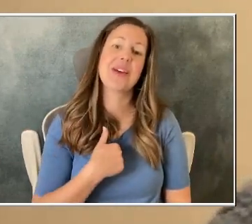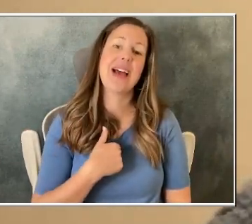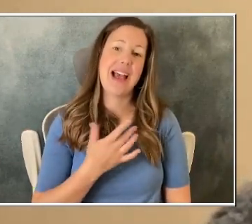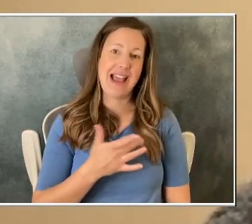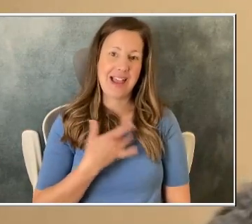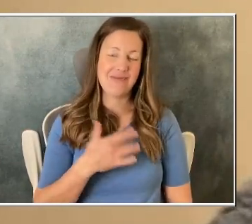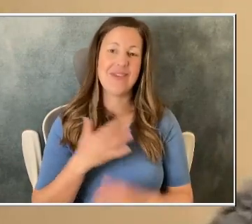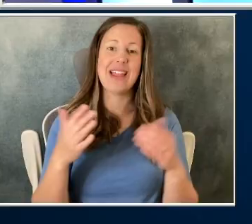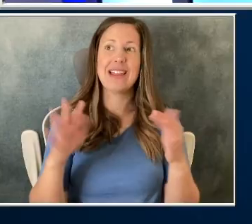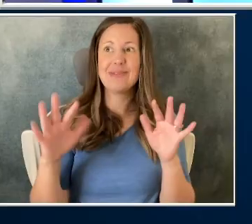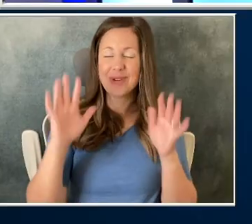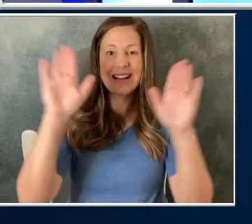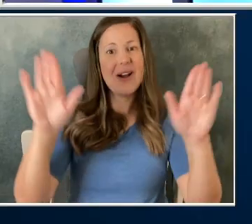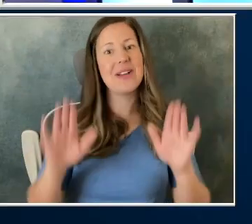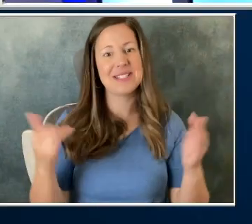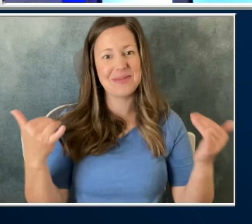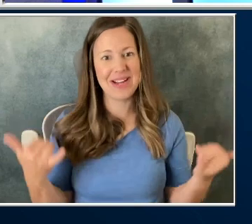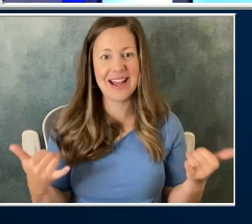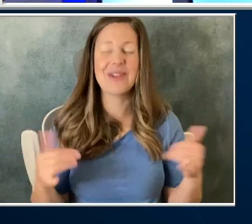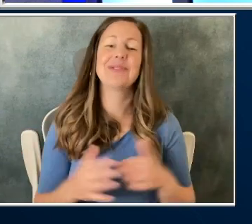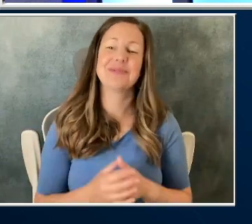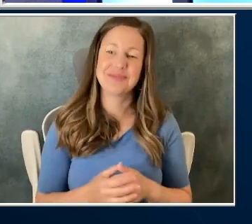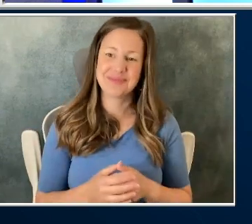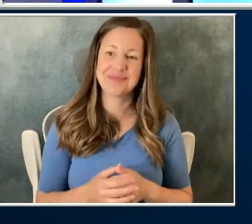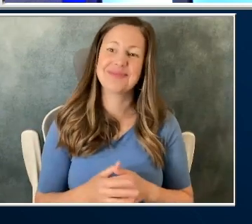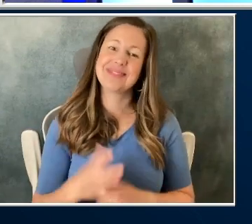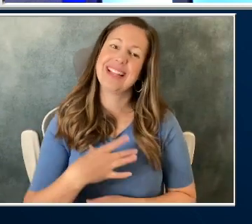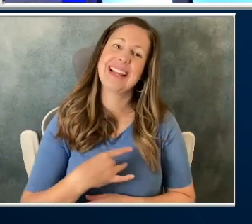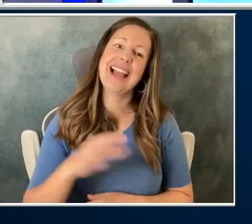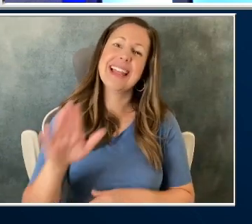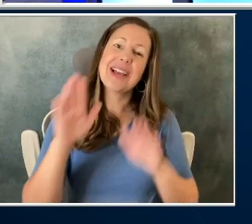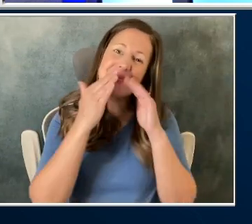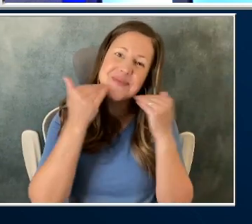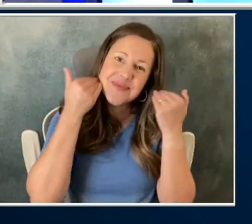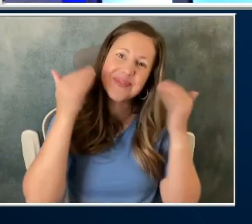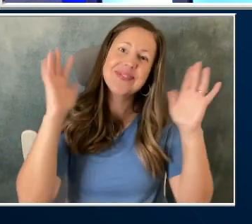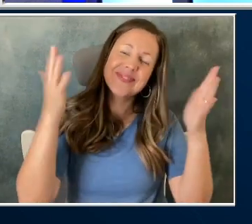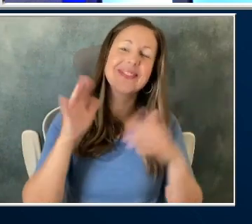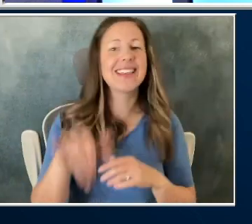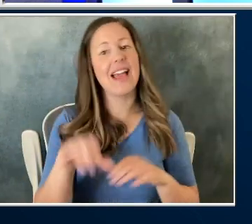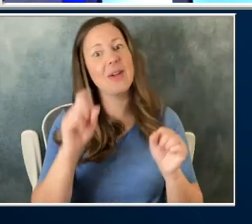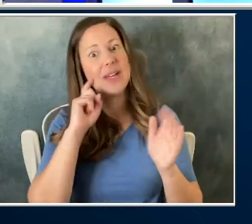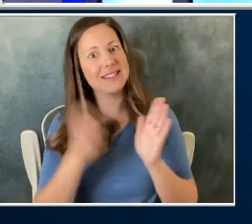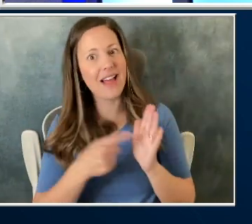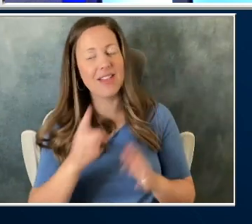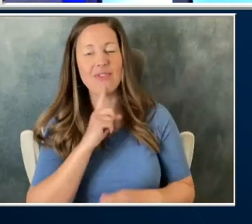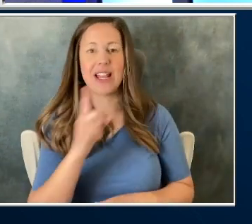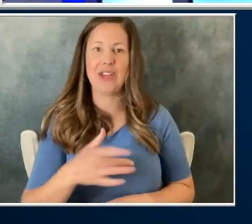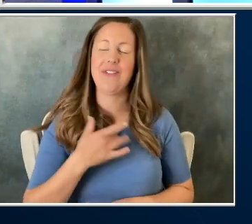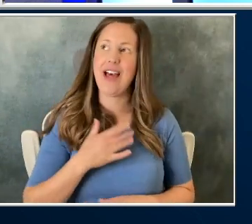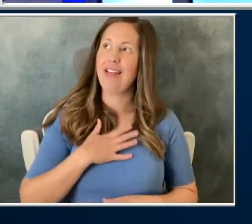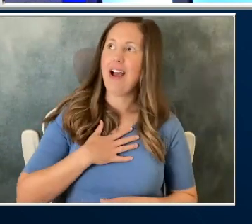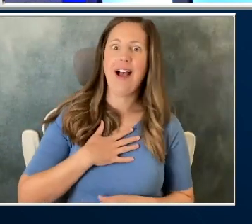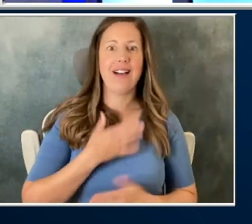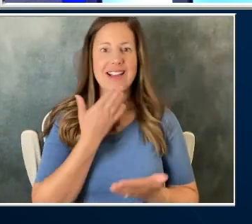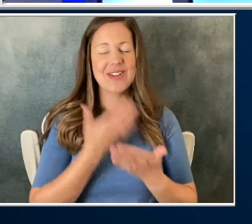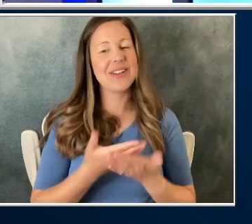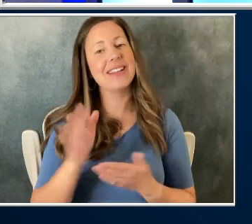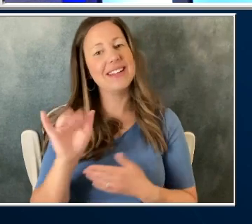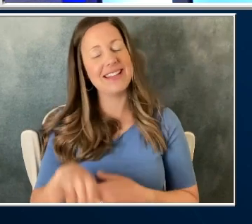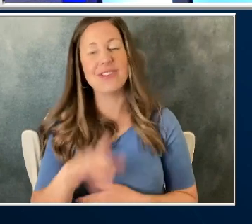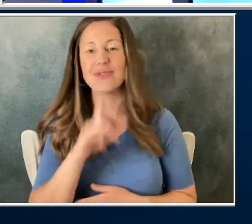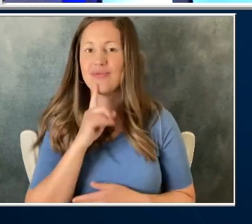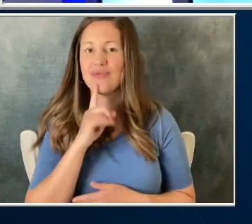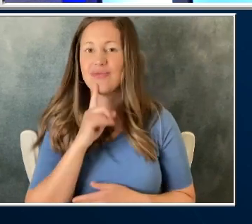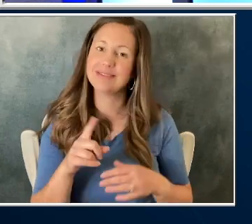now. Yes, yes. I like that big smile on your face. That is, you can tell Thank you you. feel good about that. That's a battle. Yes. And having